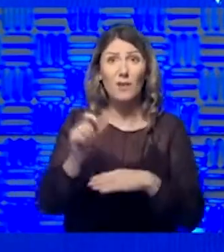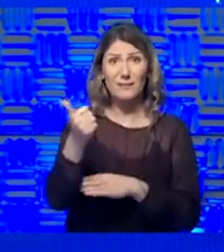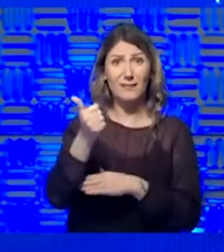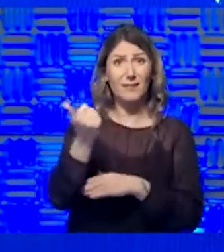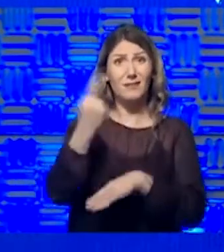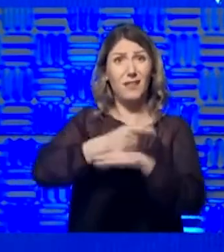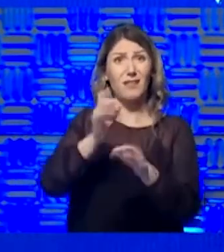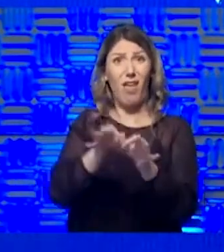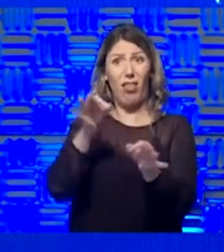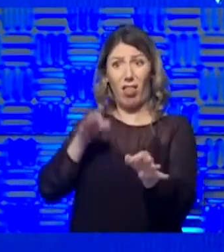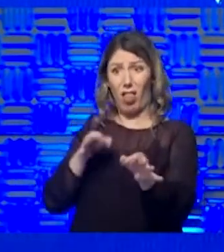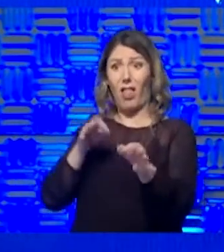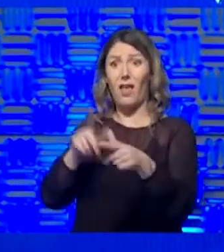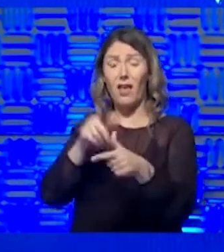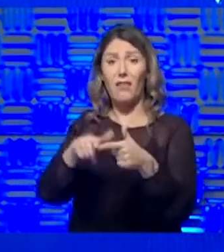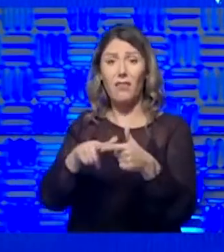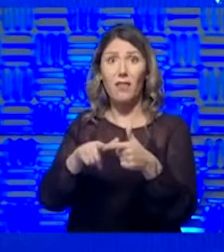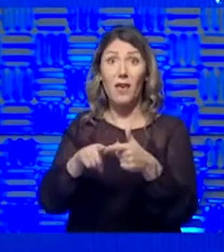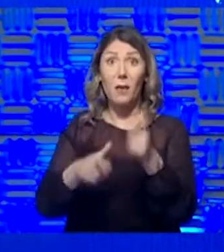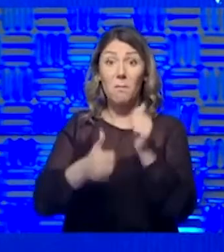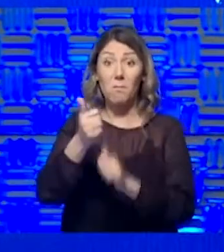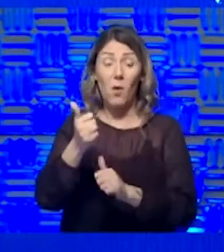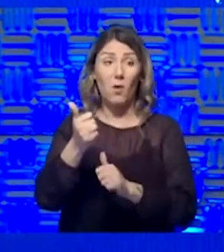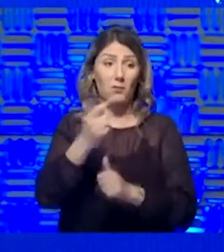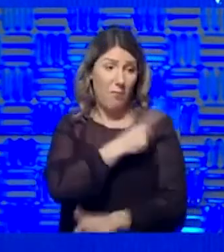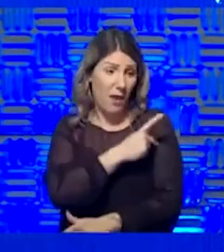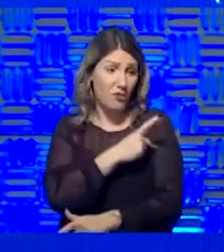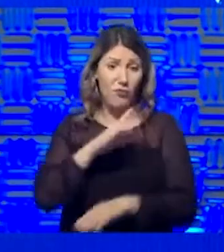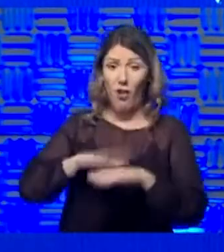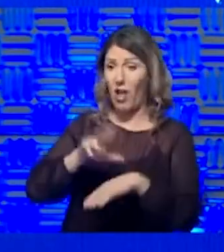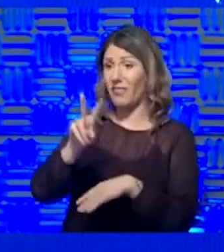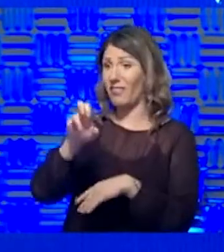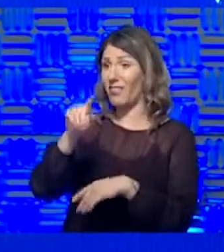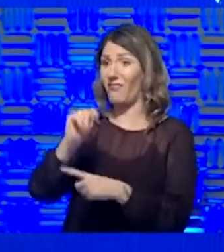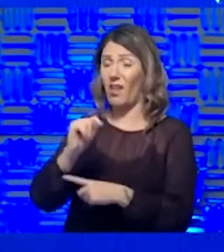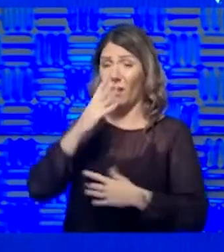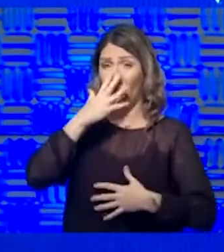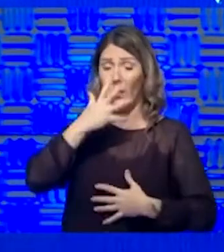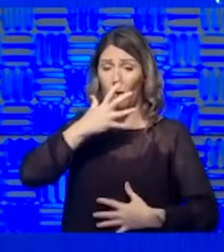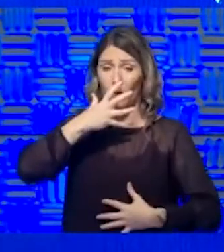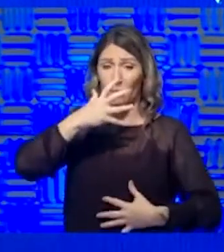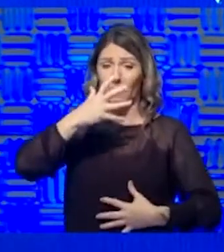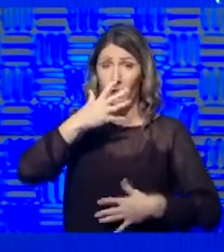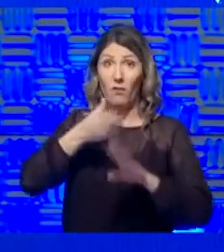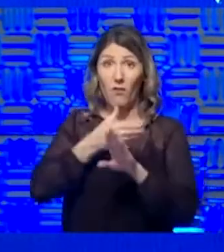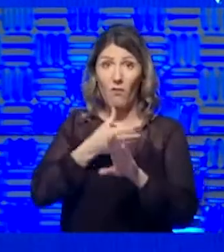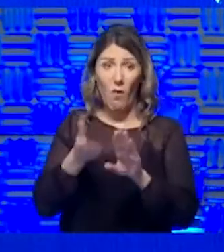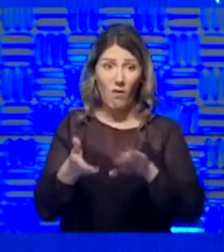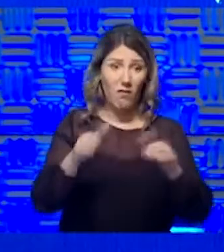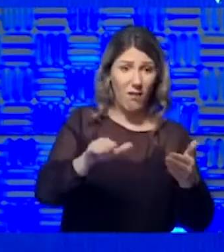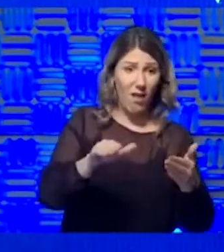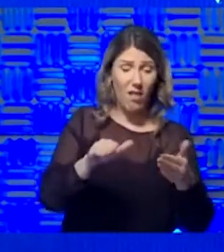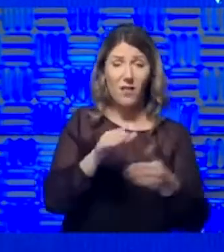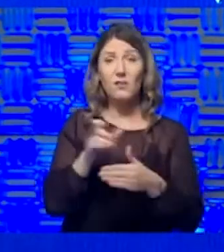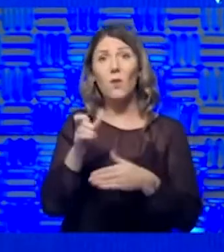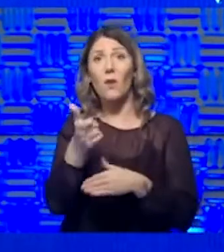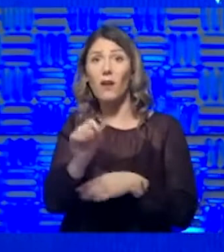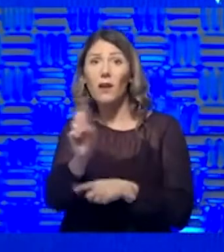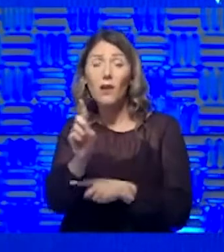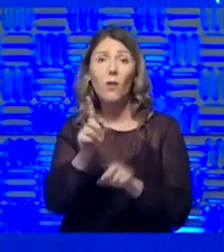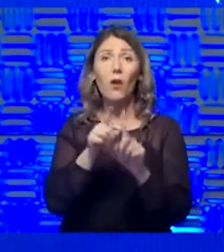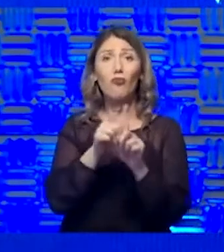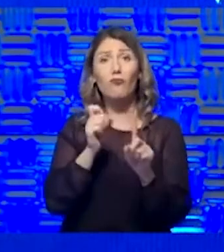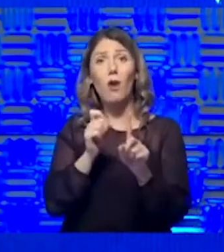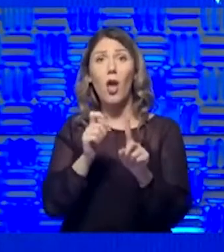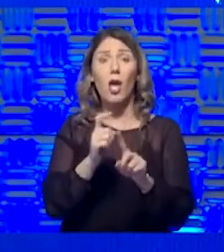ventilator. And then most patients who are on a ventilator before they die are on that ventilator for 10 or 11 days. So really deaths lag anywhere from 2 to 3 weeks